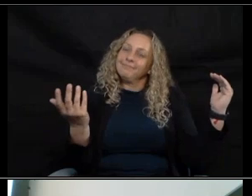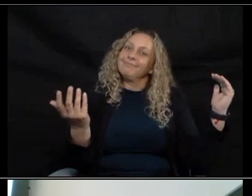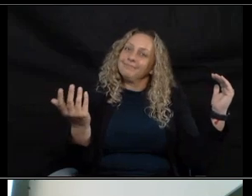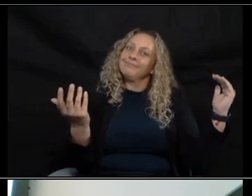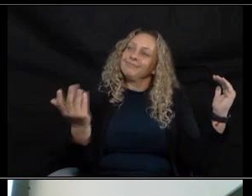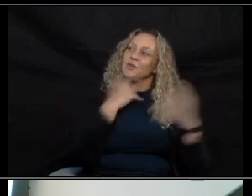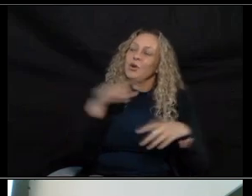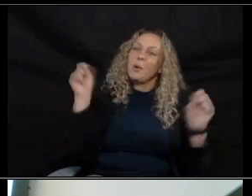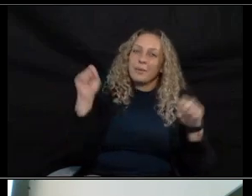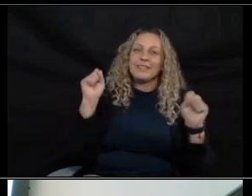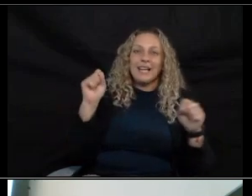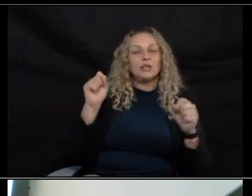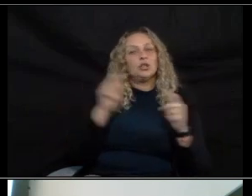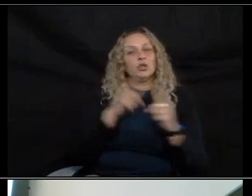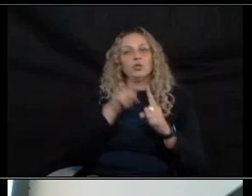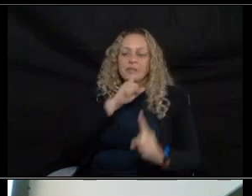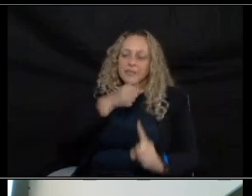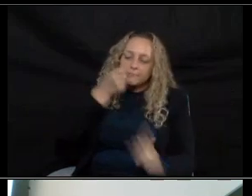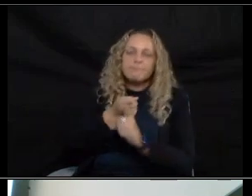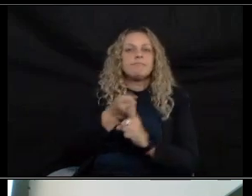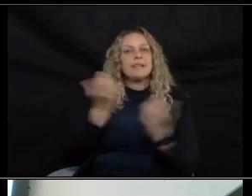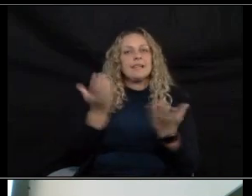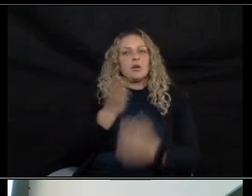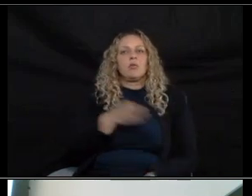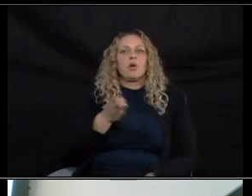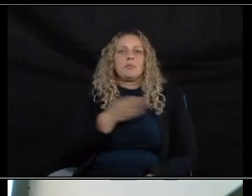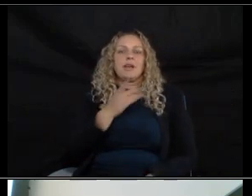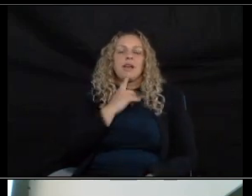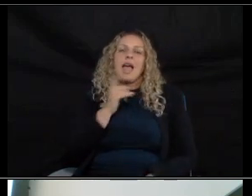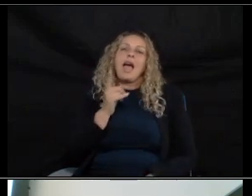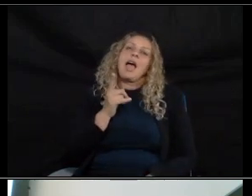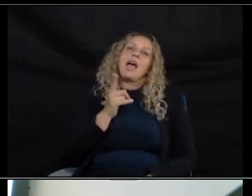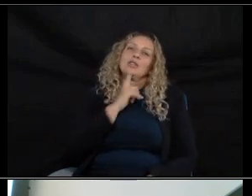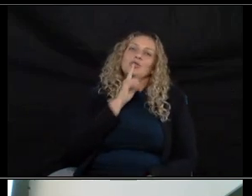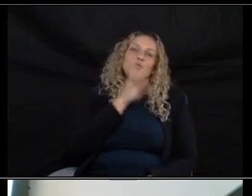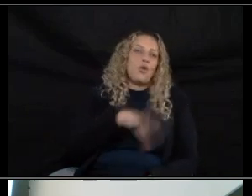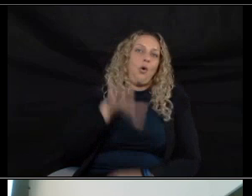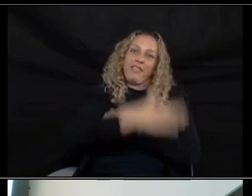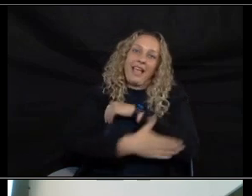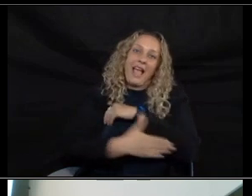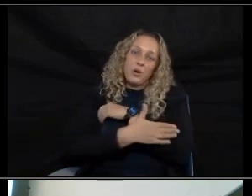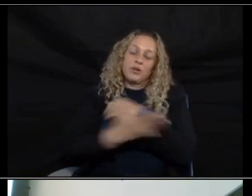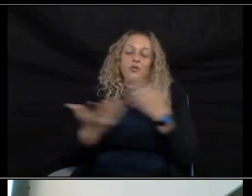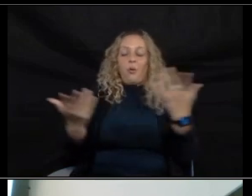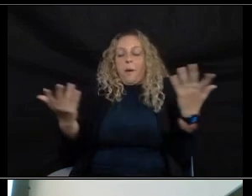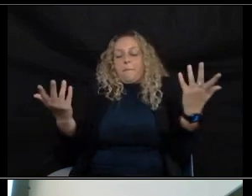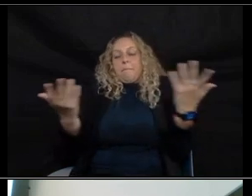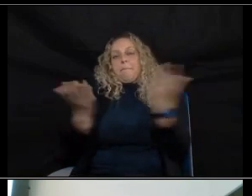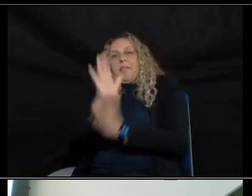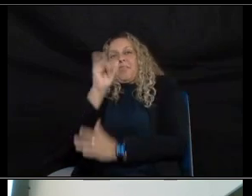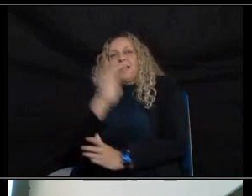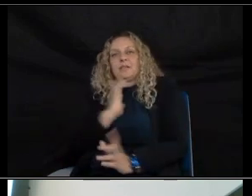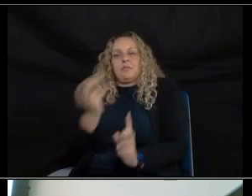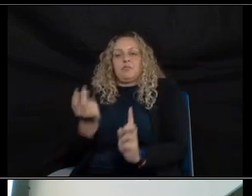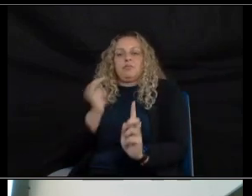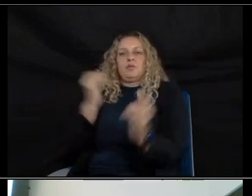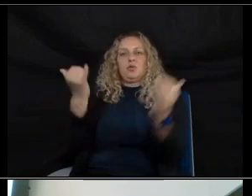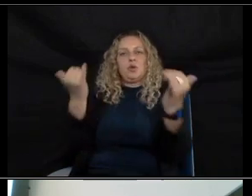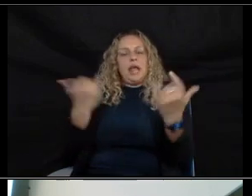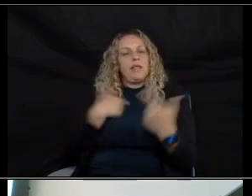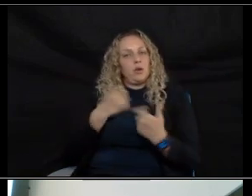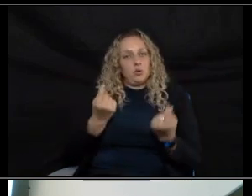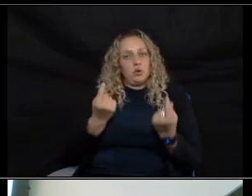potential to have an enormous impact right here in Boynton Beach and certainly throughout the county. that's where we stand today. I think that's